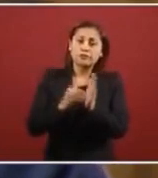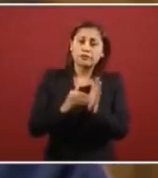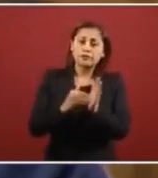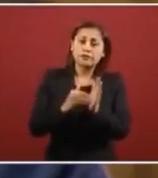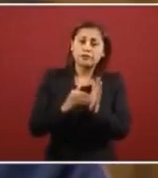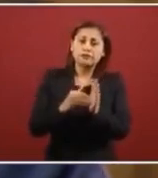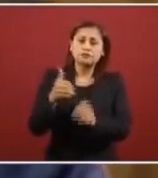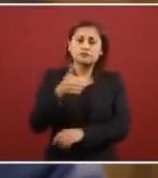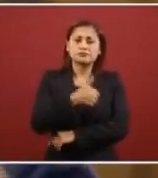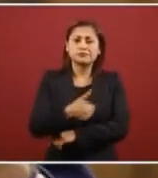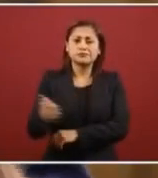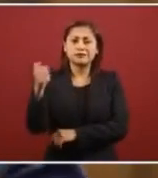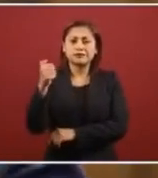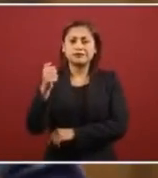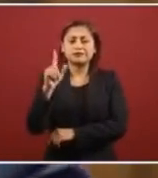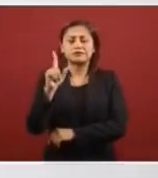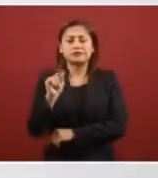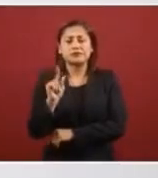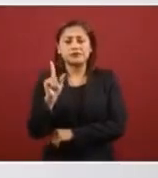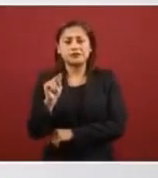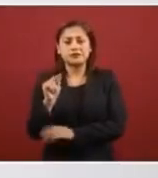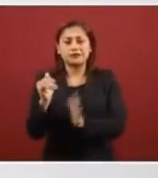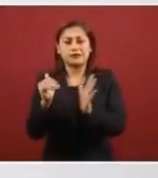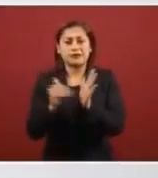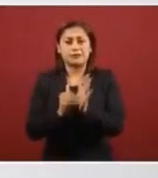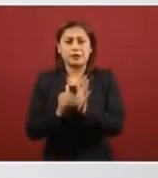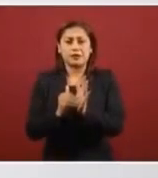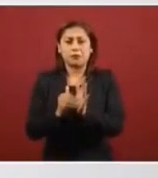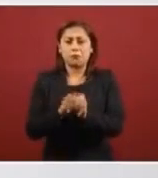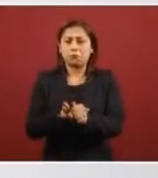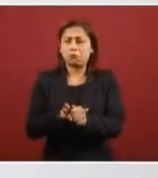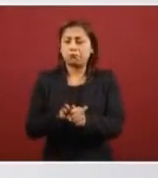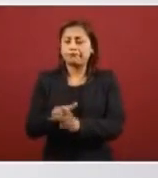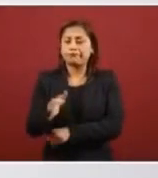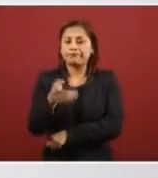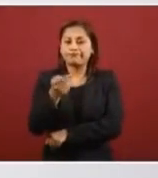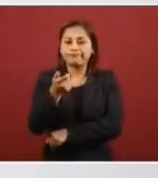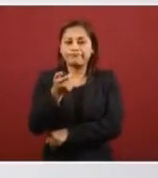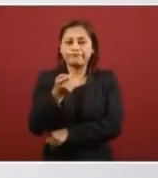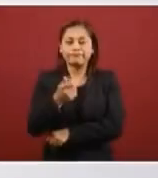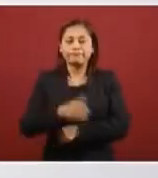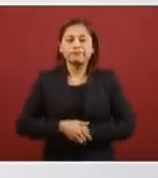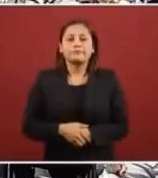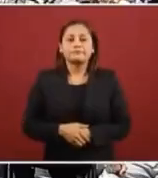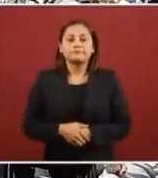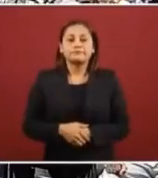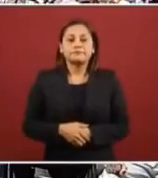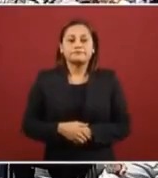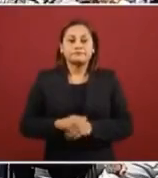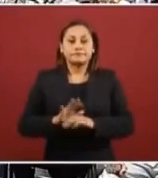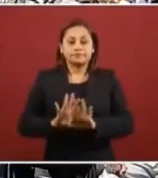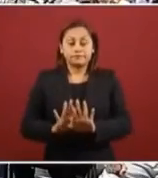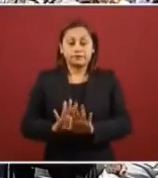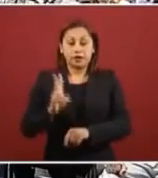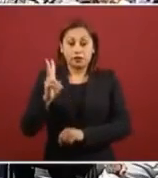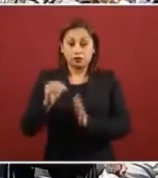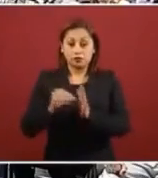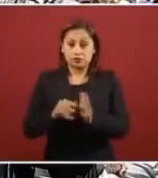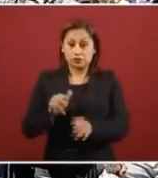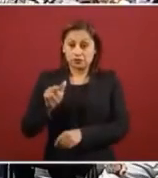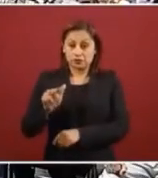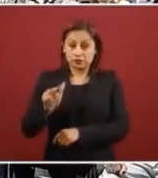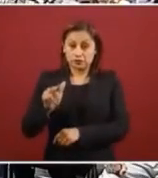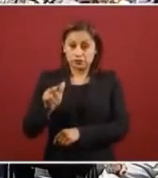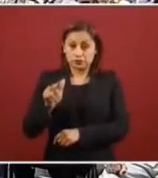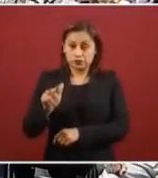went down to a million six hundred barrels a day and last year